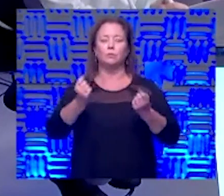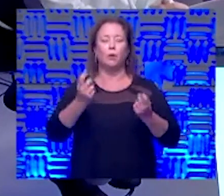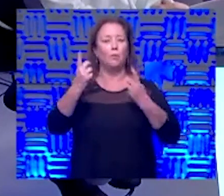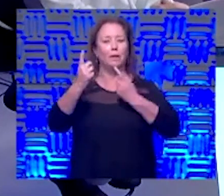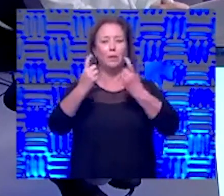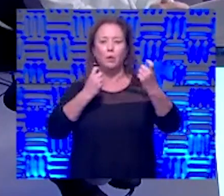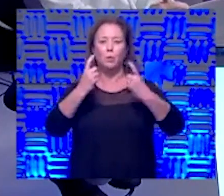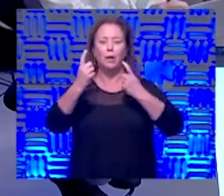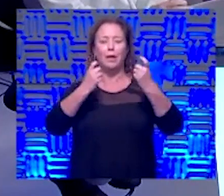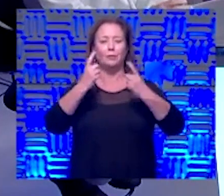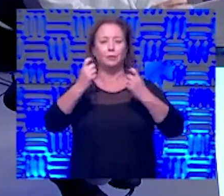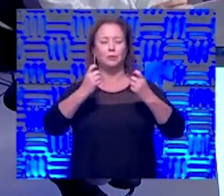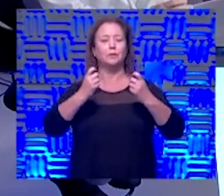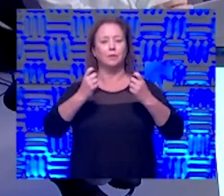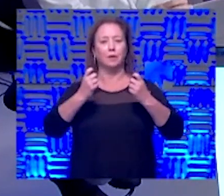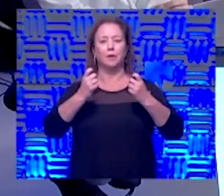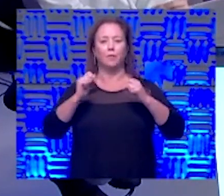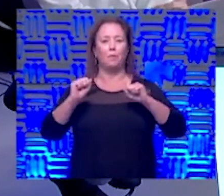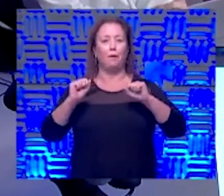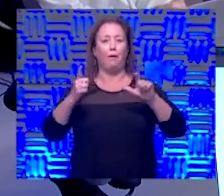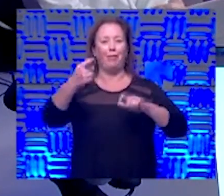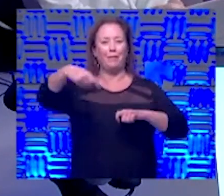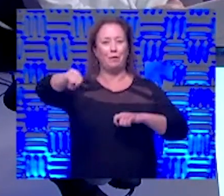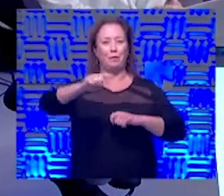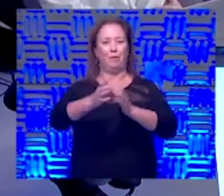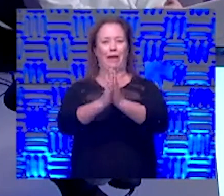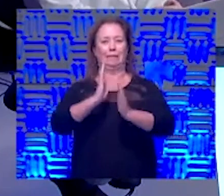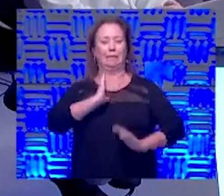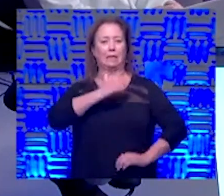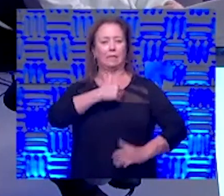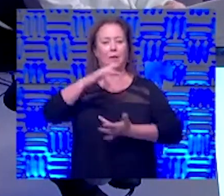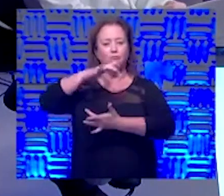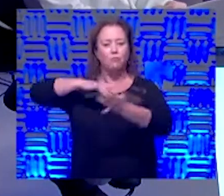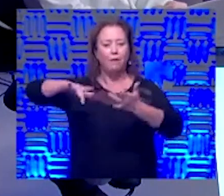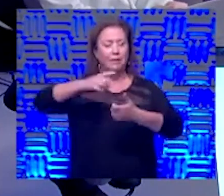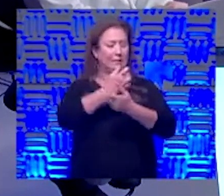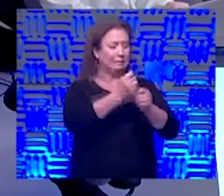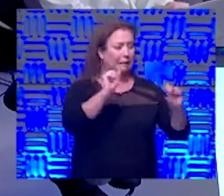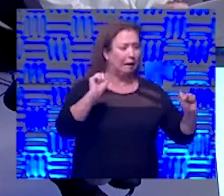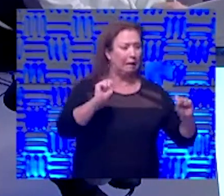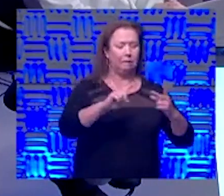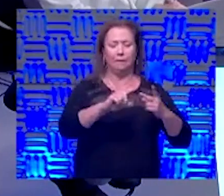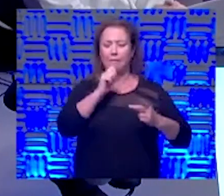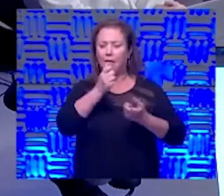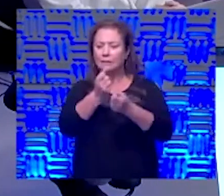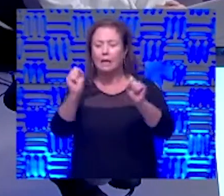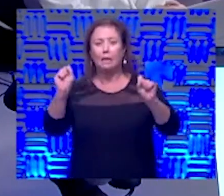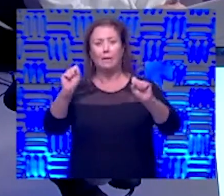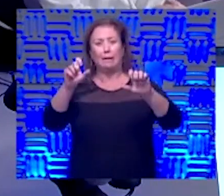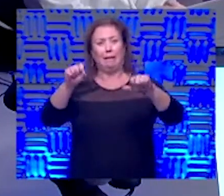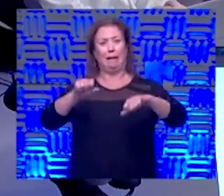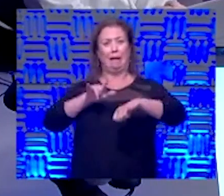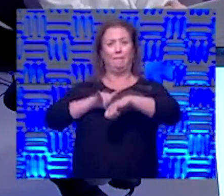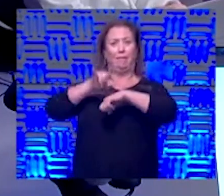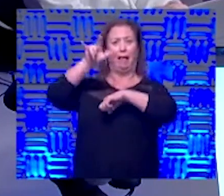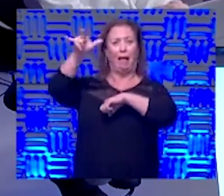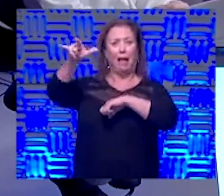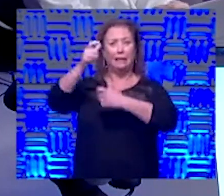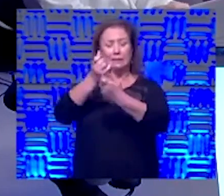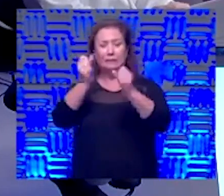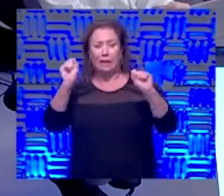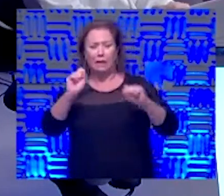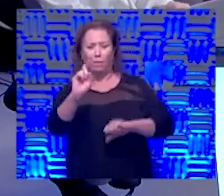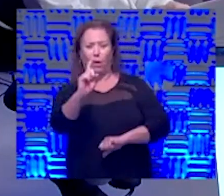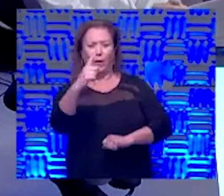to us from all of you about traveling. What's safe? What's not safe? Can I make an airplane safe? Where can